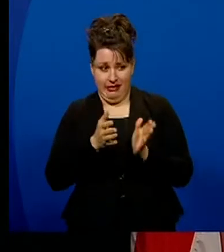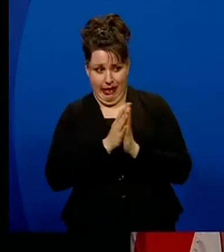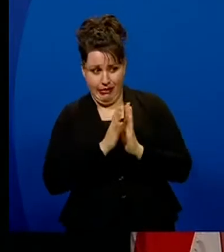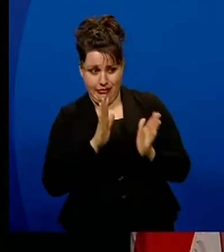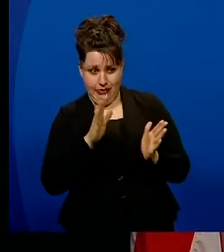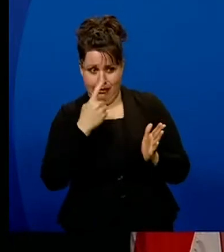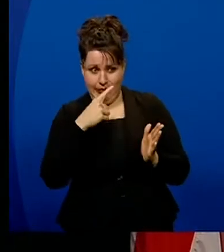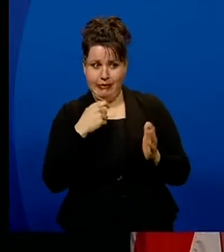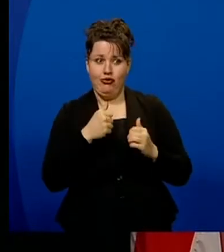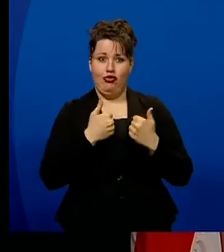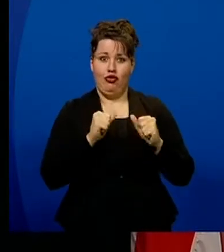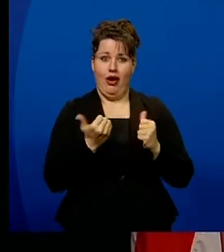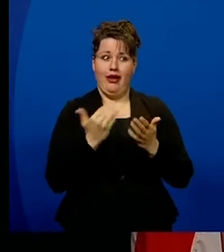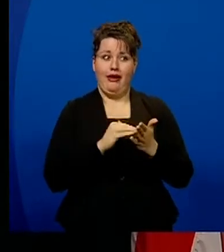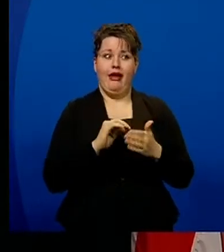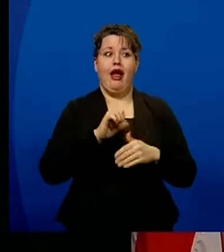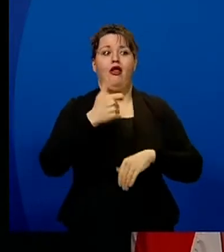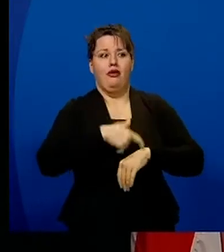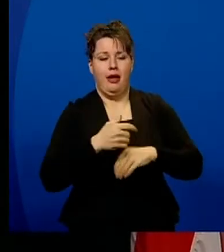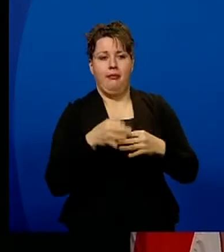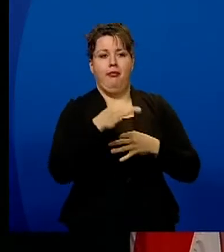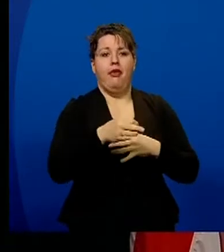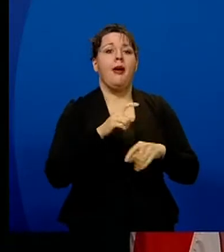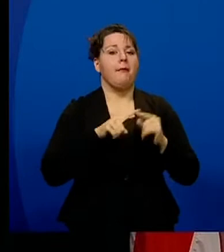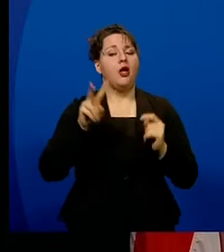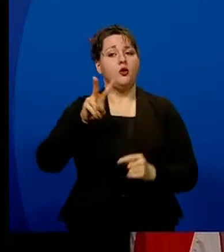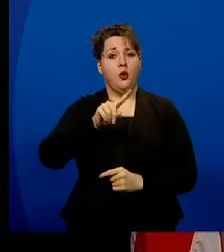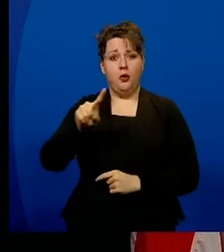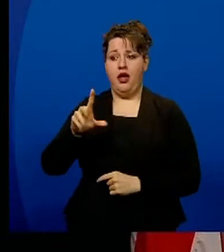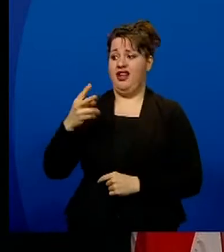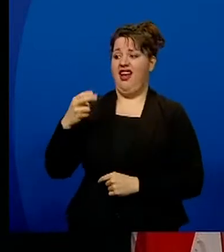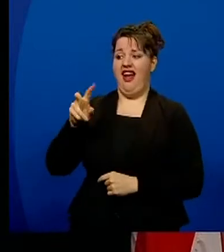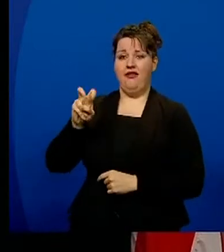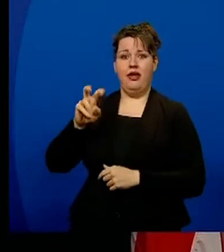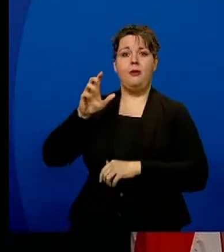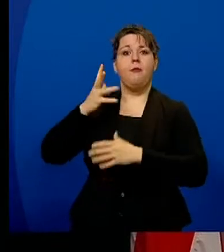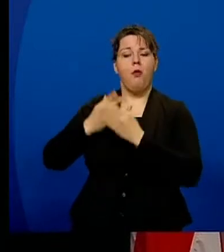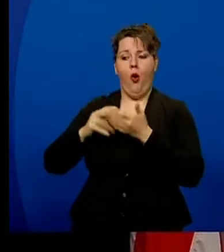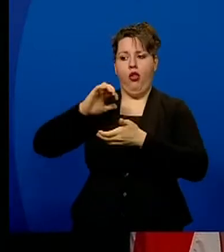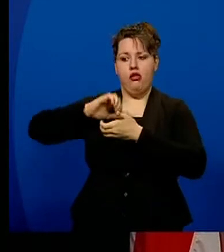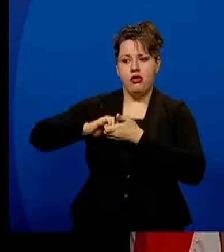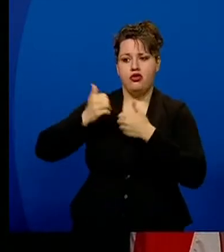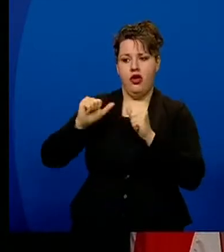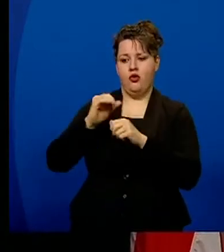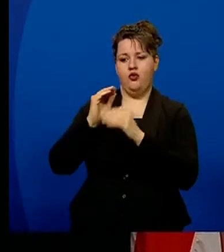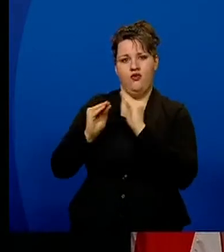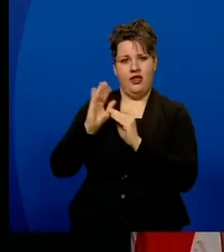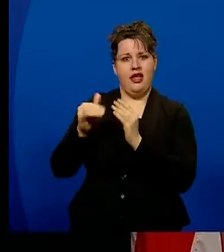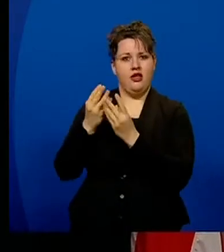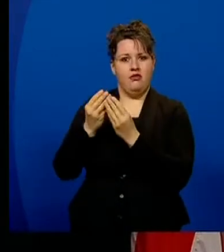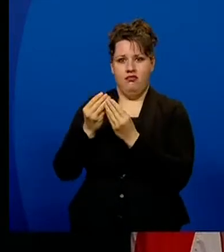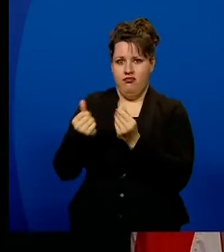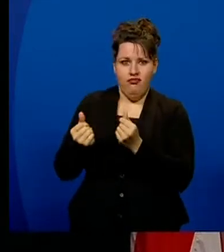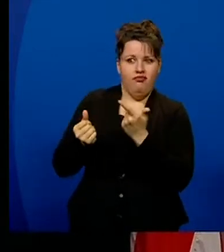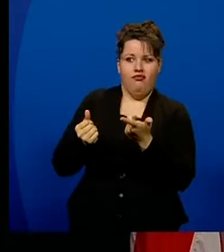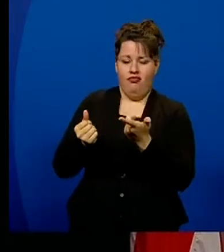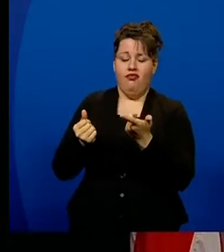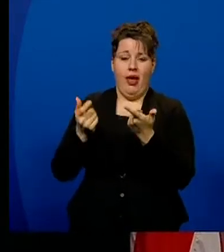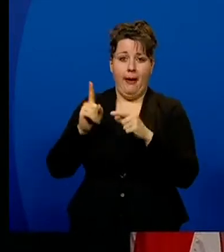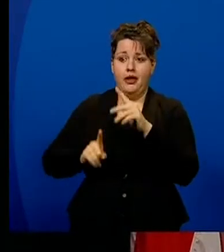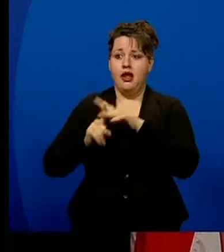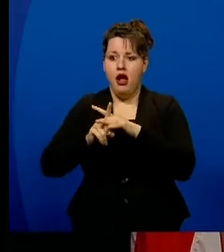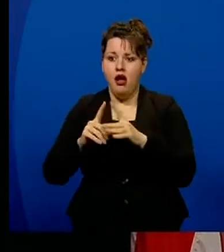try again later. However, 211 and Hy-Vee are working together to fix the situation almost as soon as it